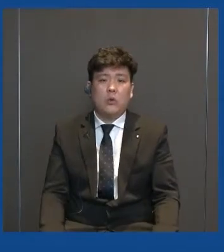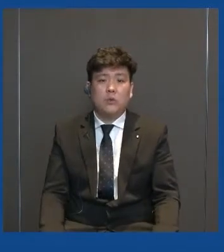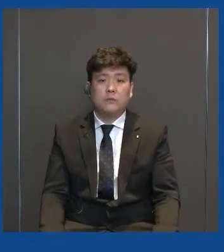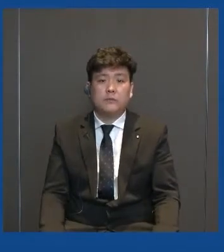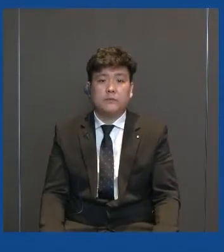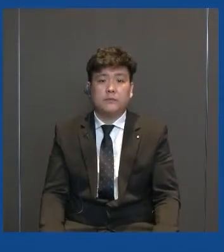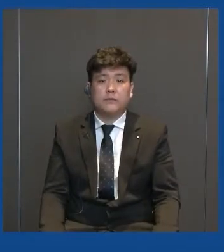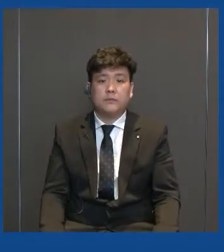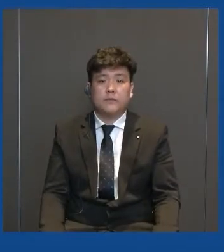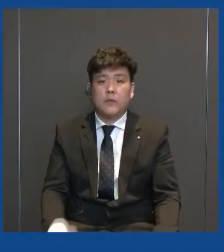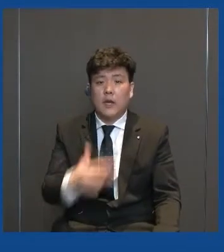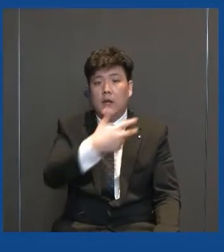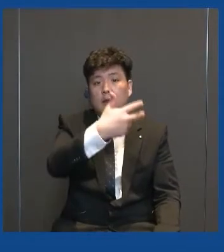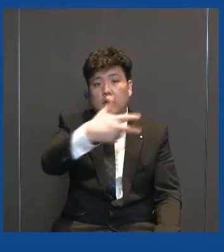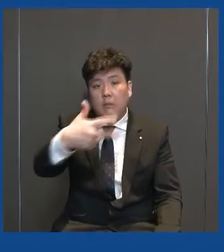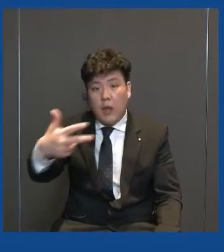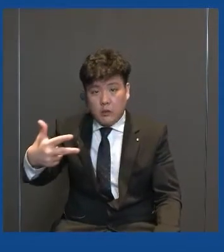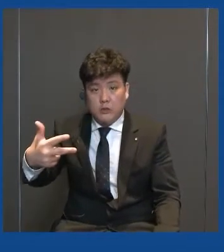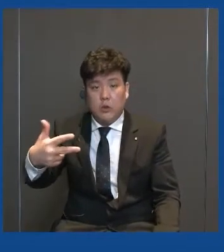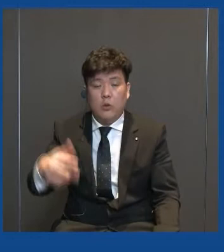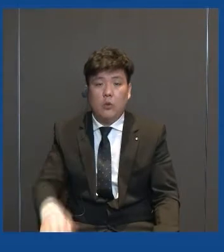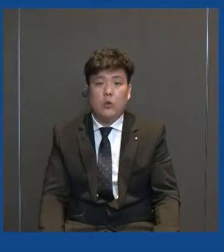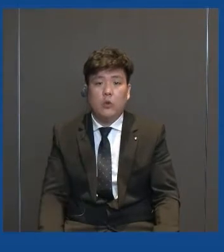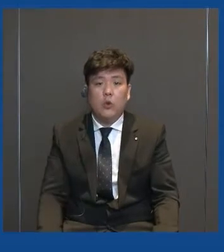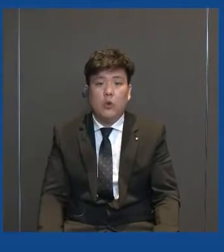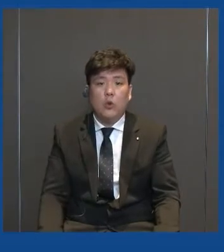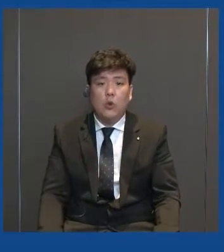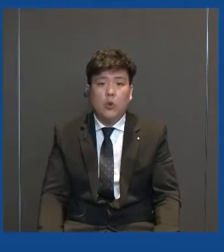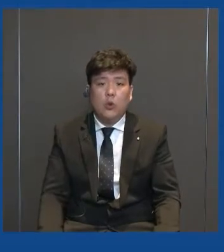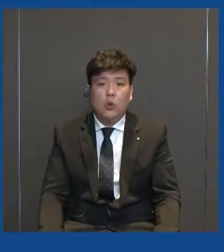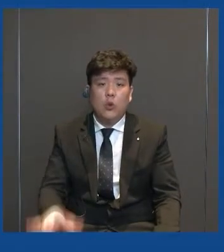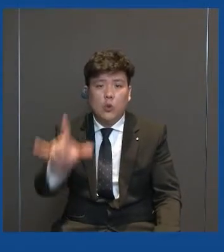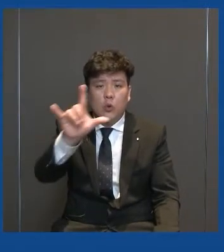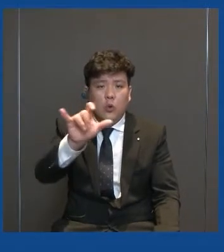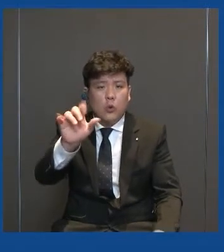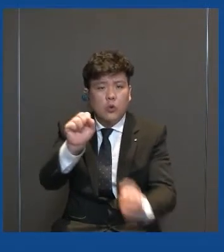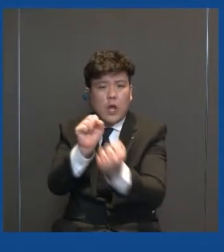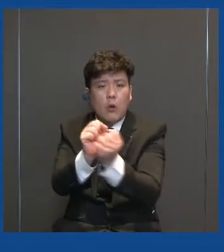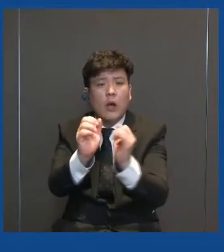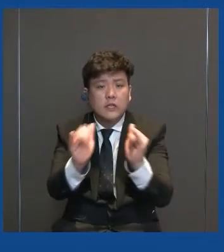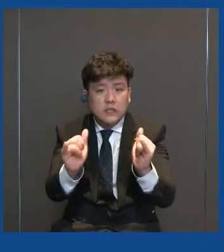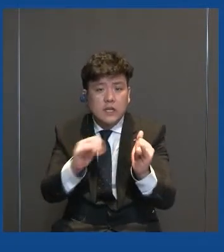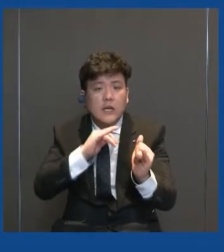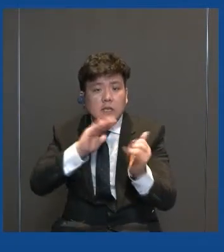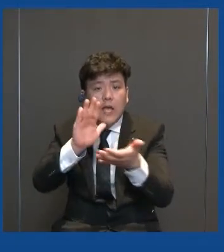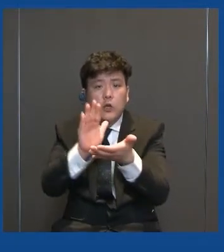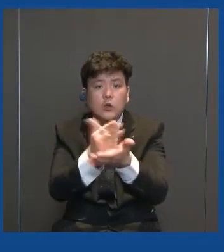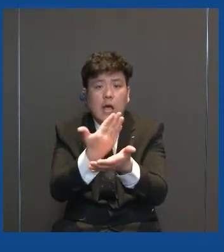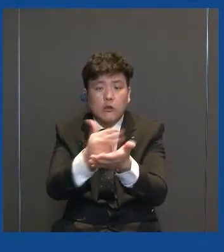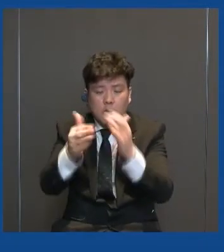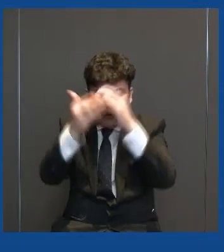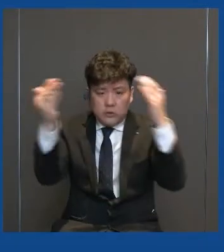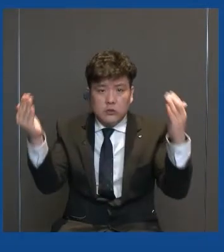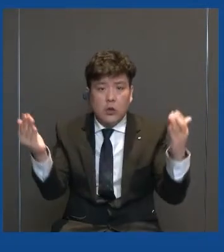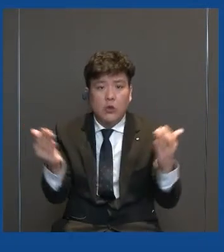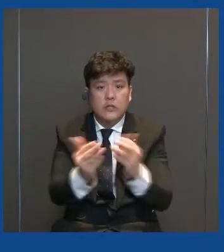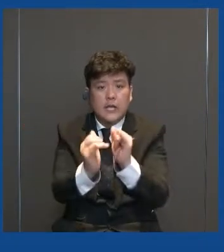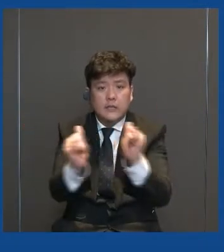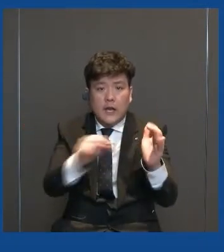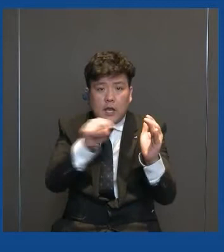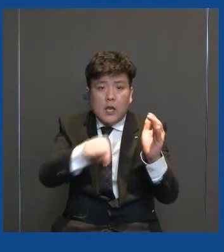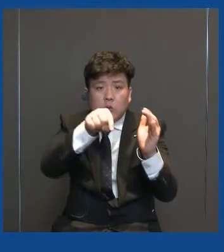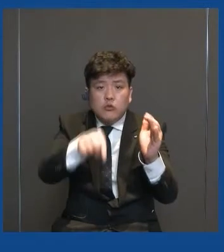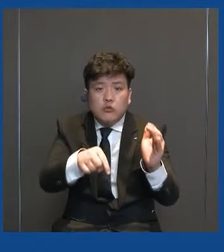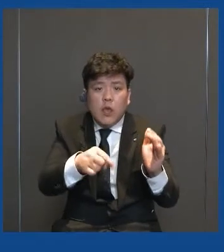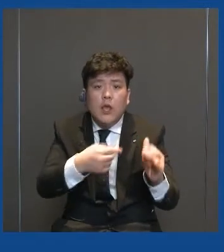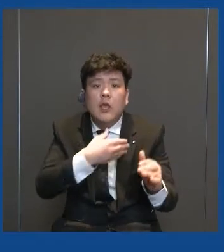that despite accounting for approximately 26% of the Danish population, the elderly from 60 and up make